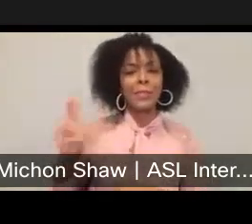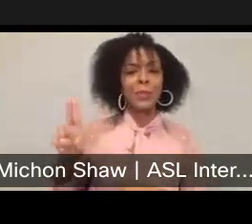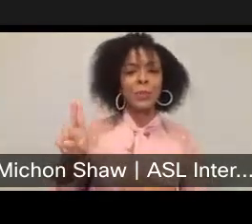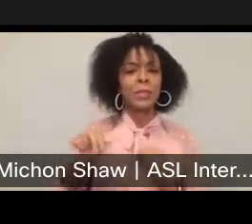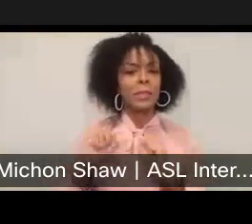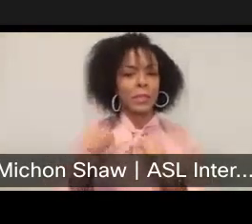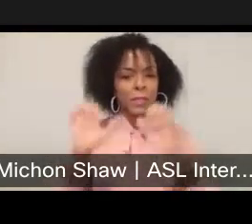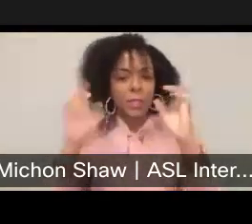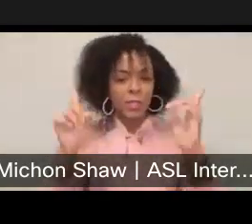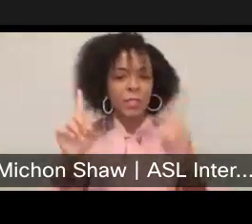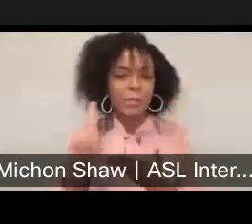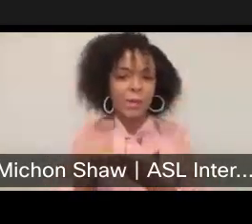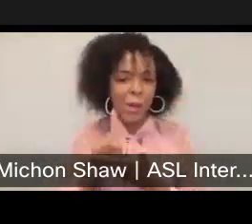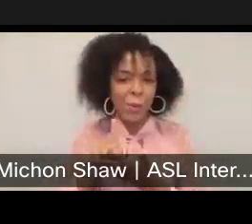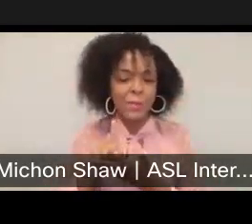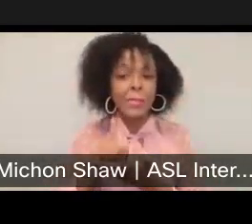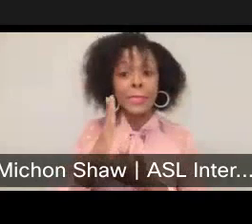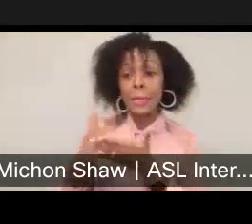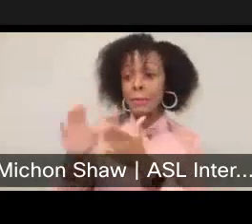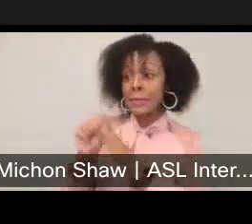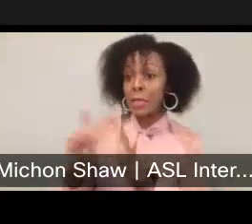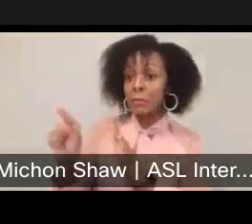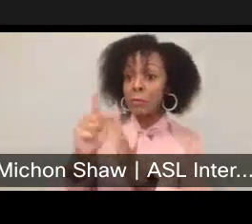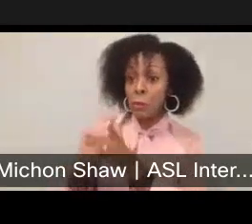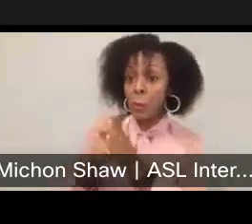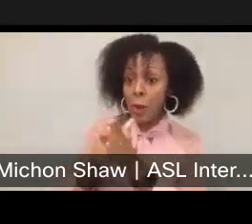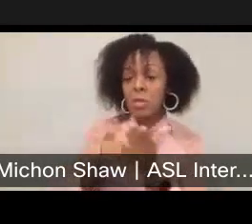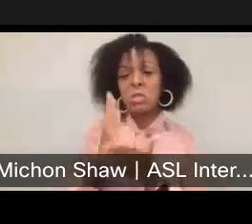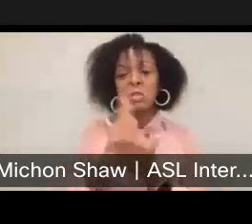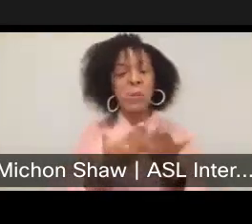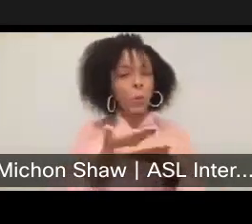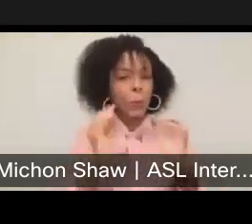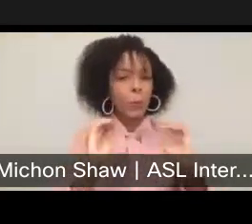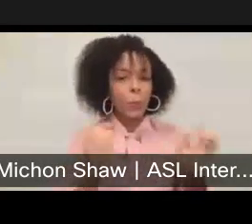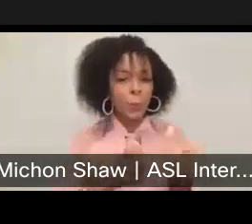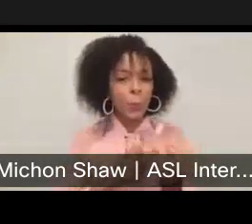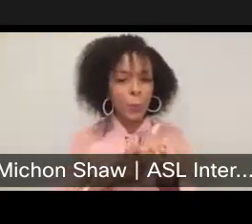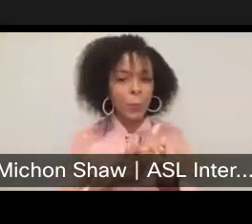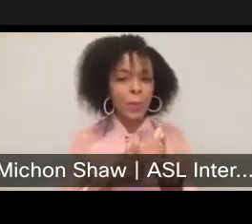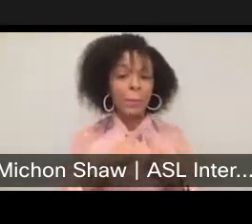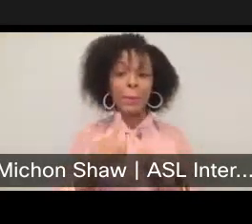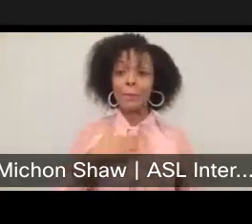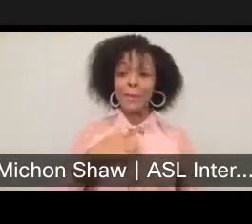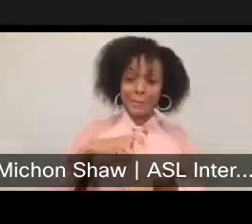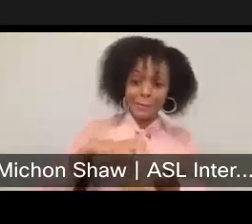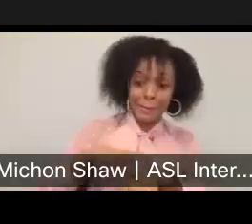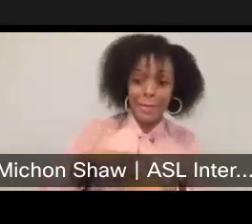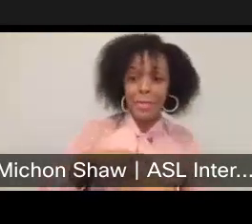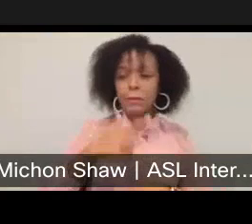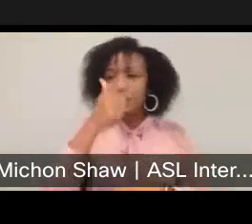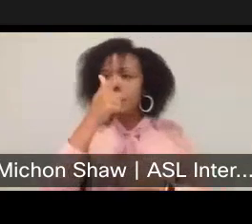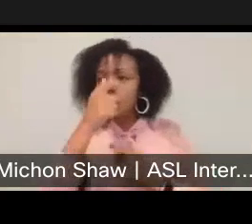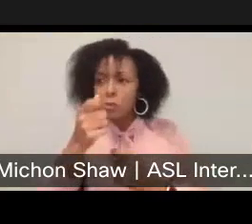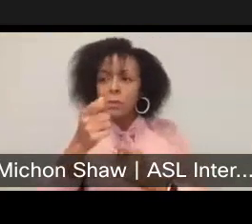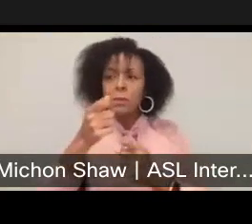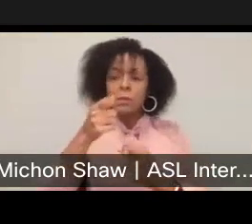do not. But that's how the time, the interest has developed. So through